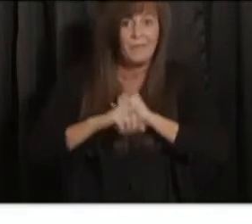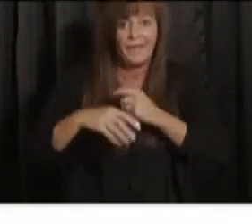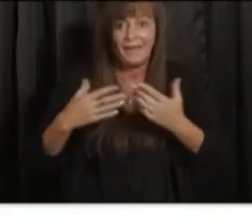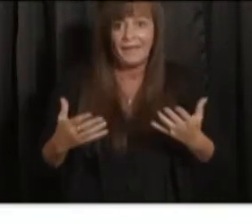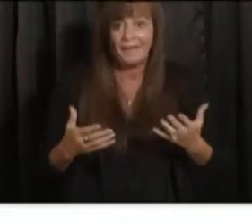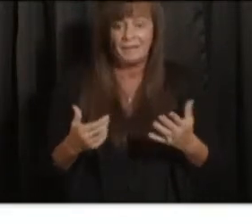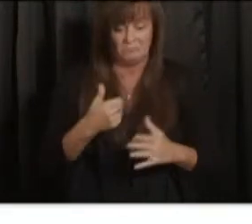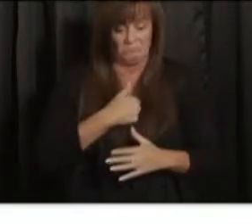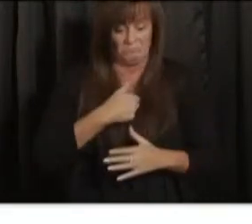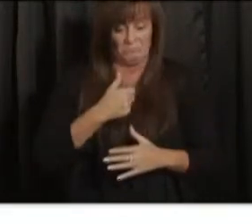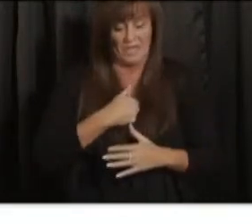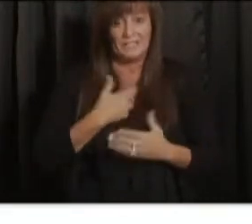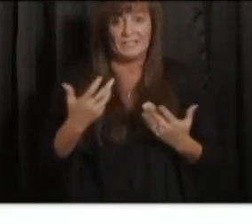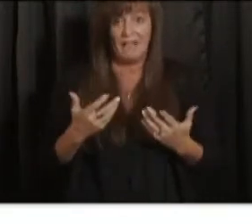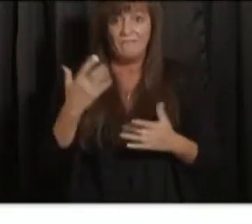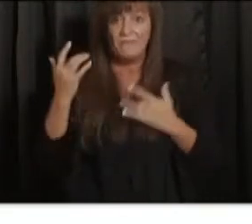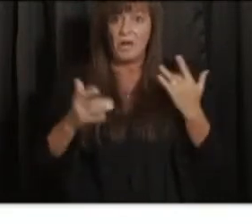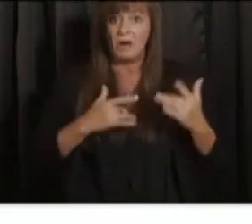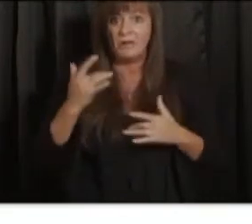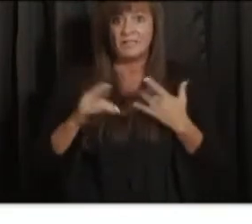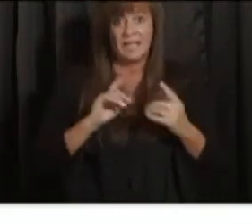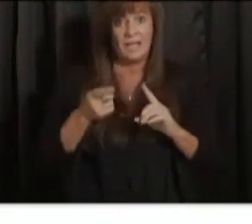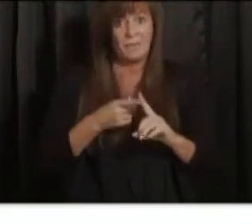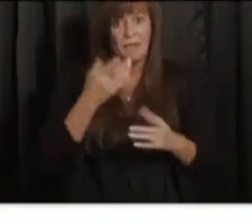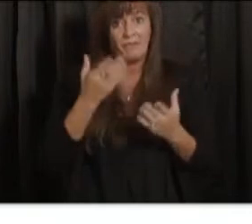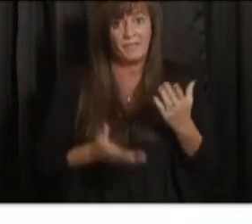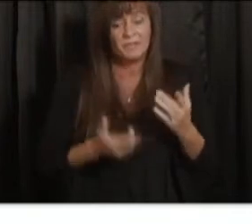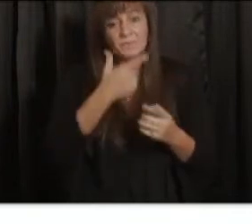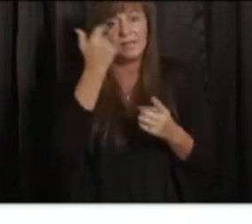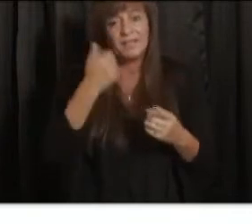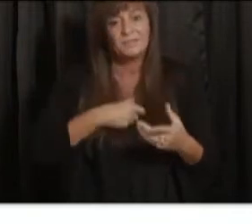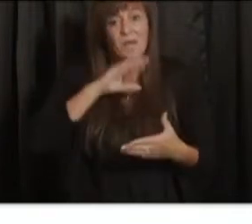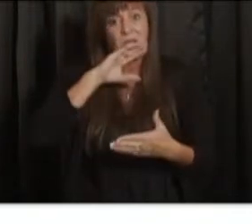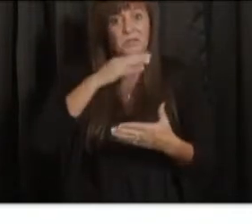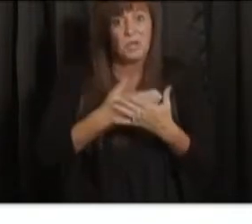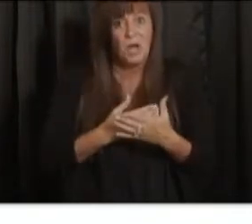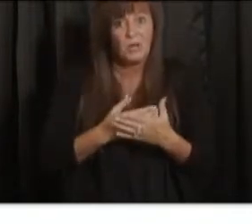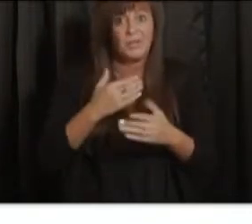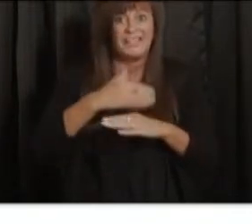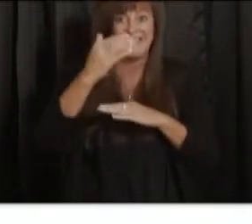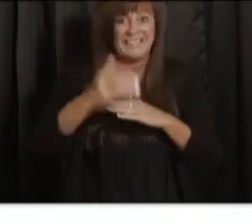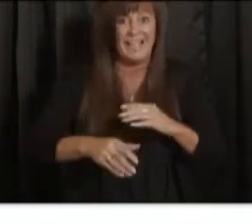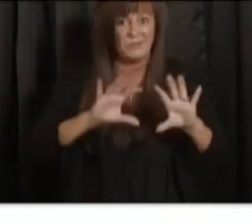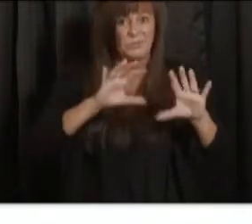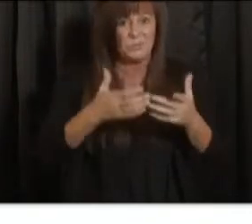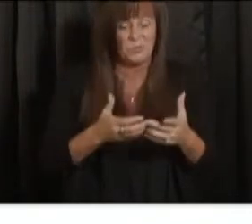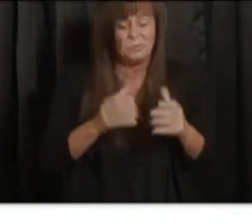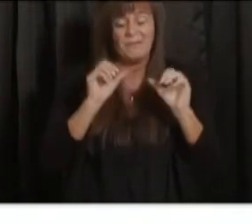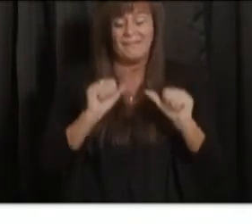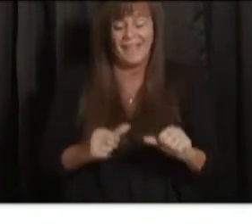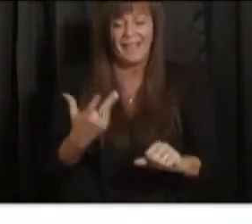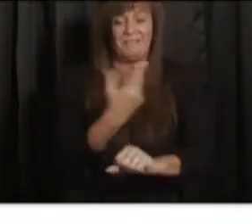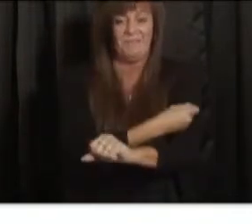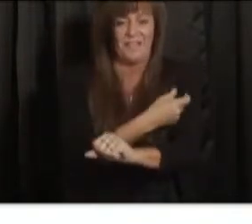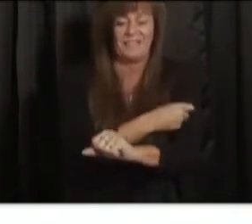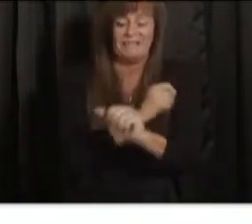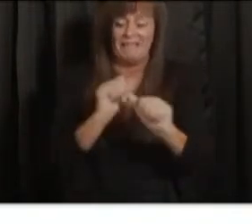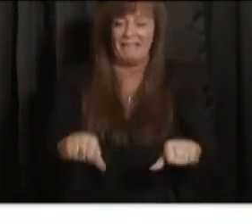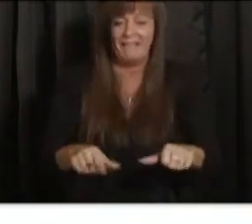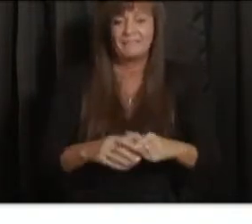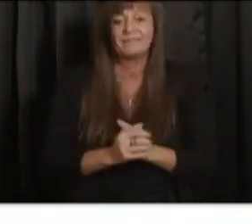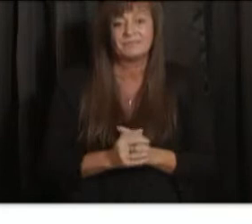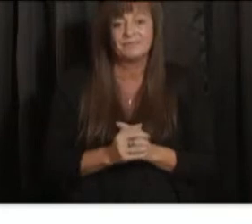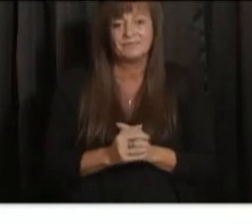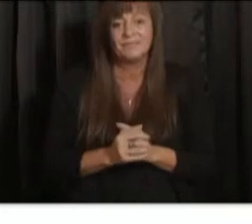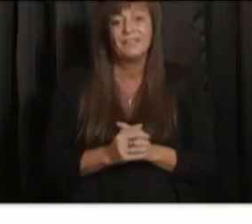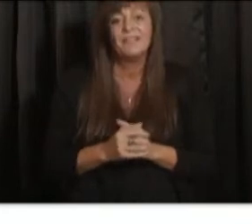I am personally really excited about this because my daughter is in this next age group that is going to be eligible for vaccination.